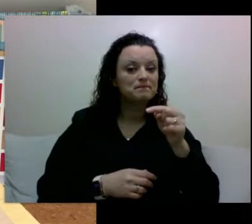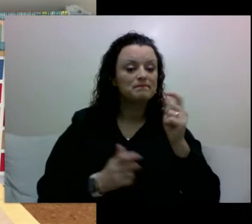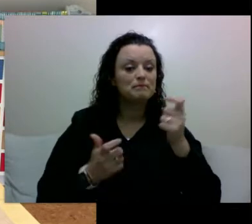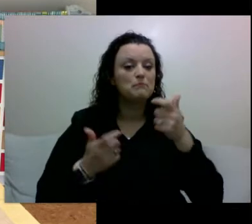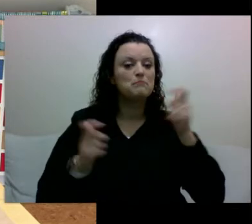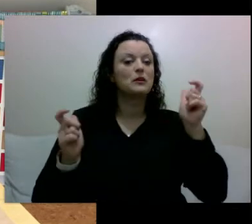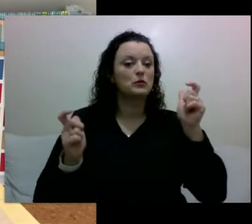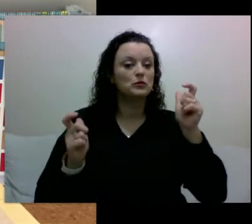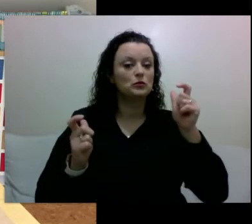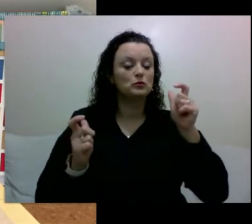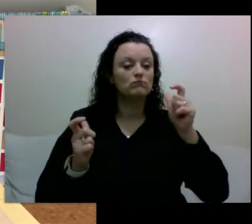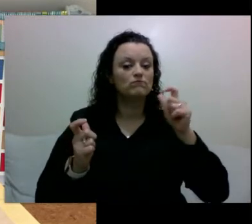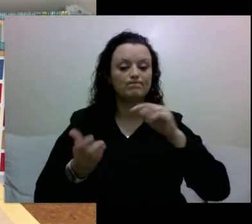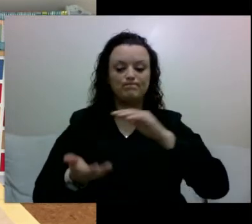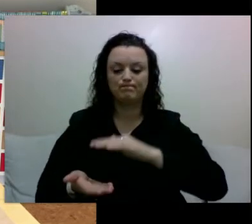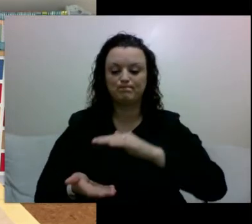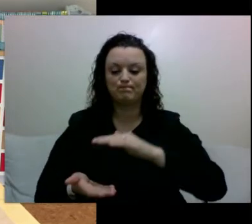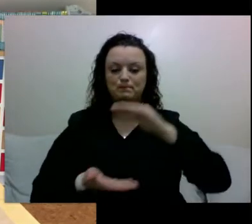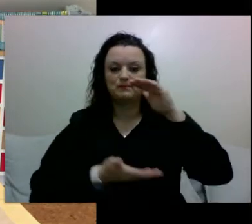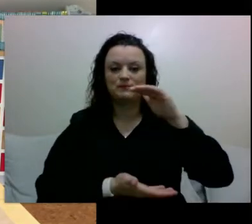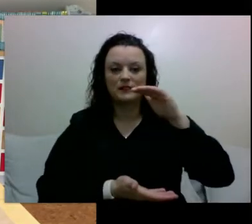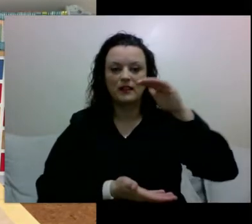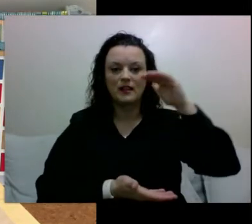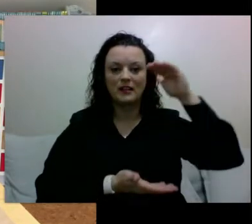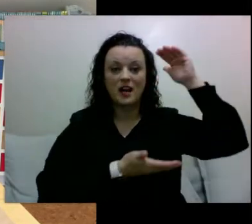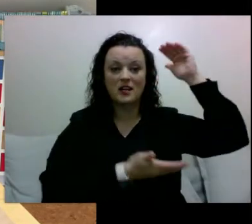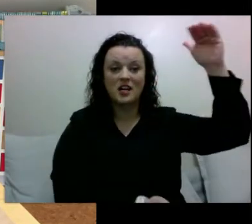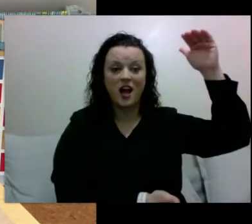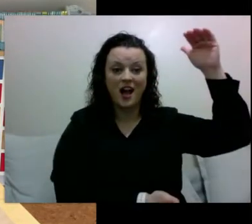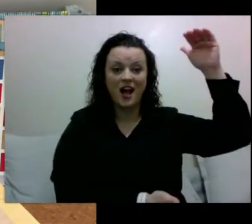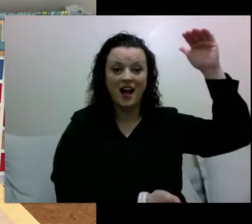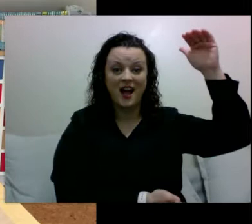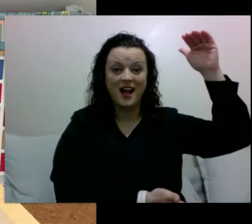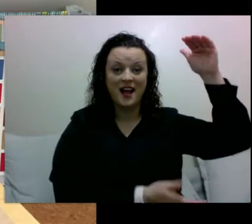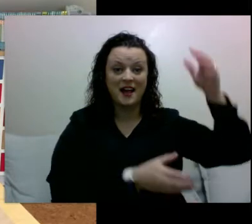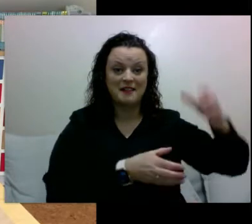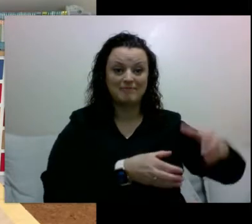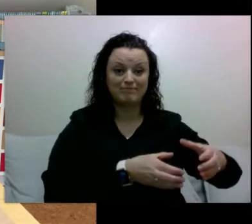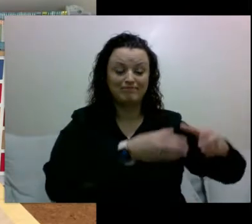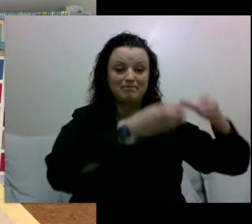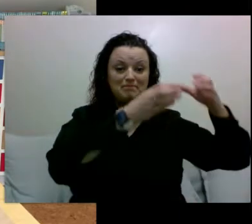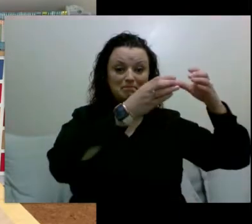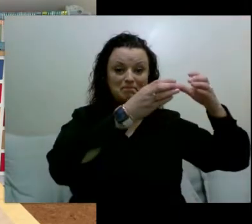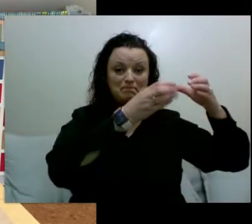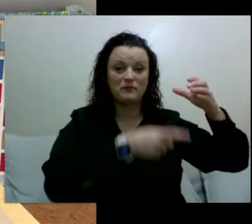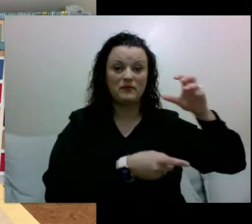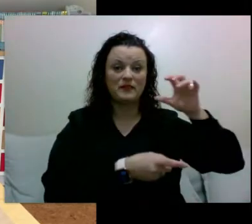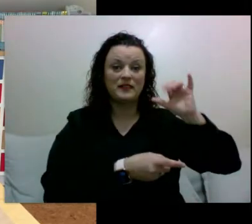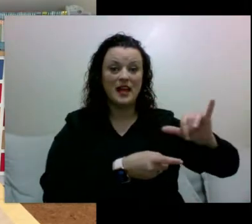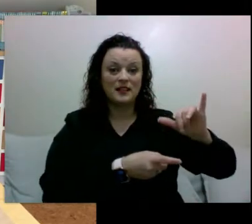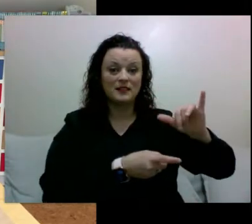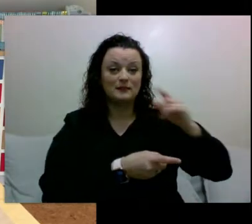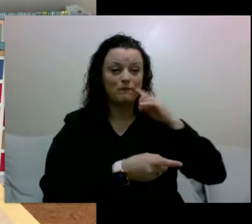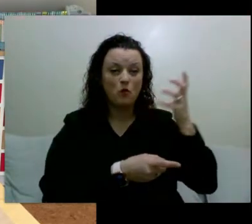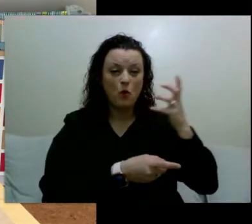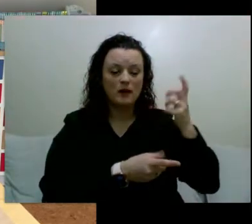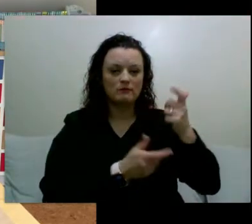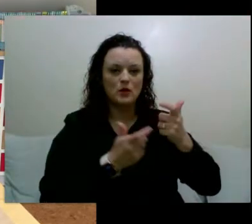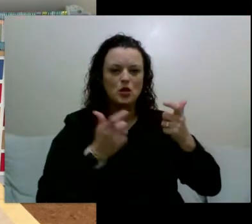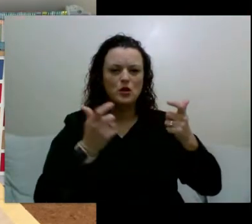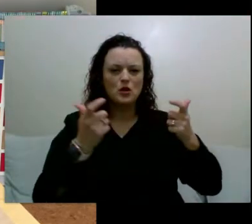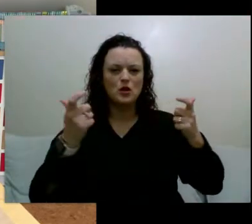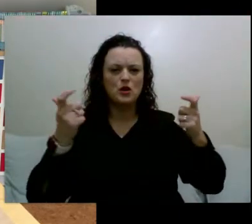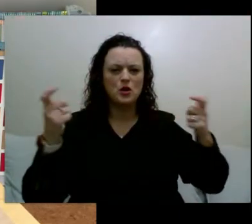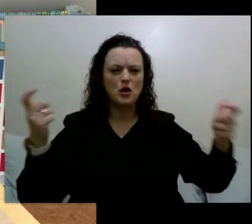bigger, and then maybe you'll even get one of these, which is for an enormous toilet.